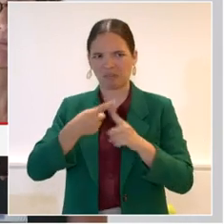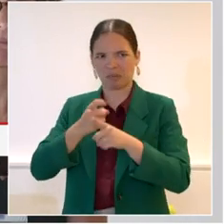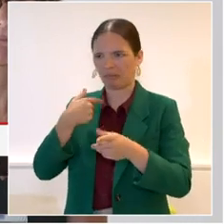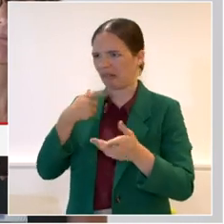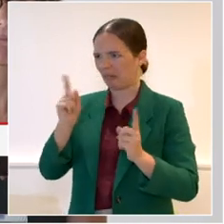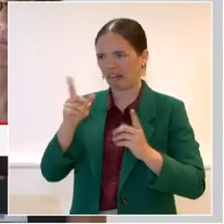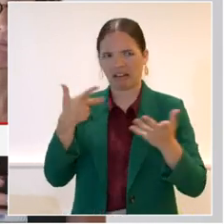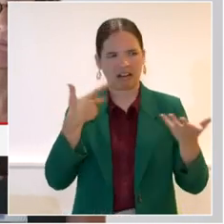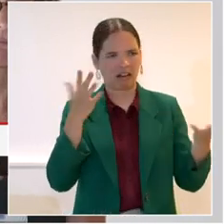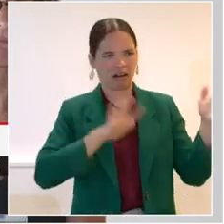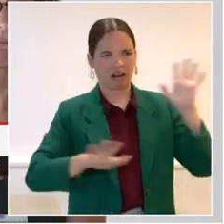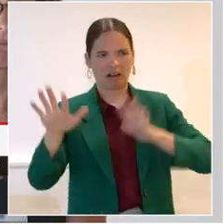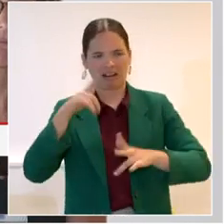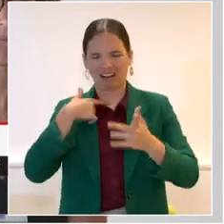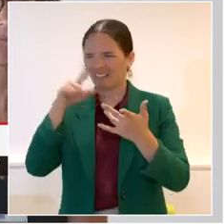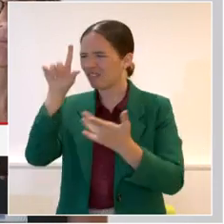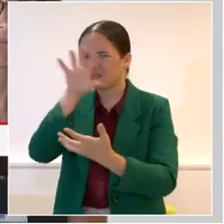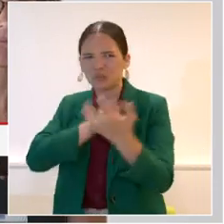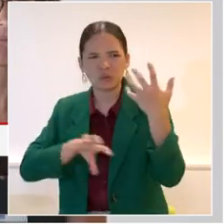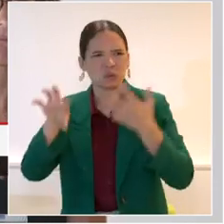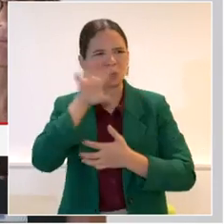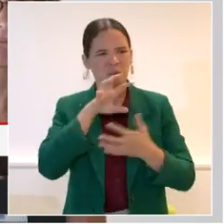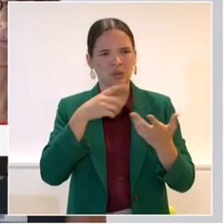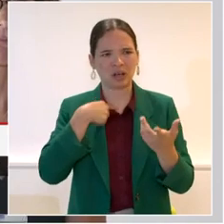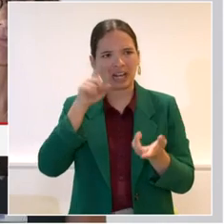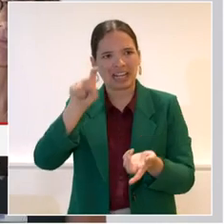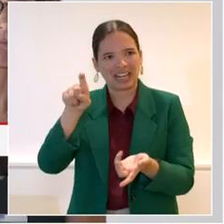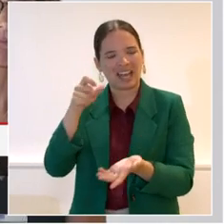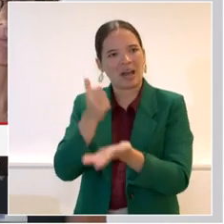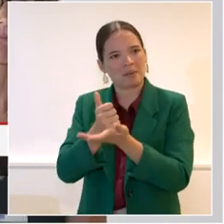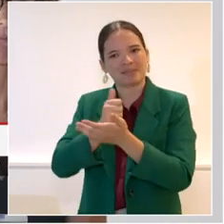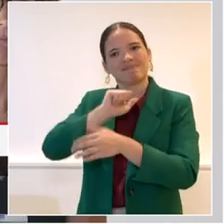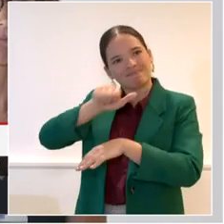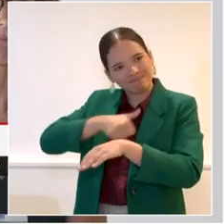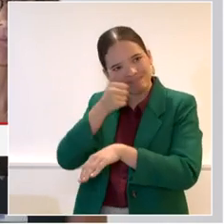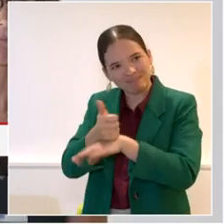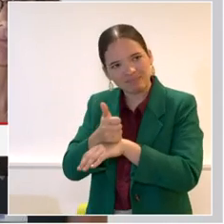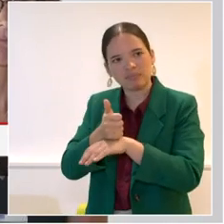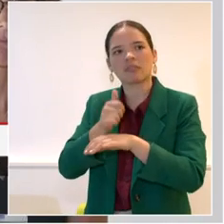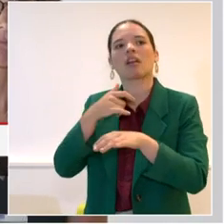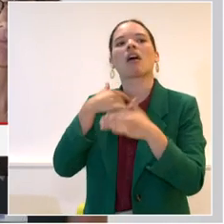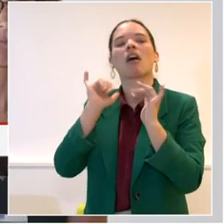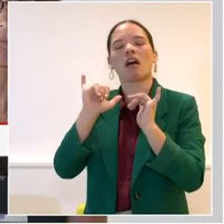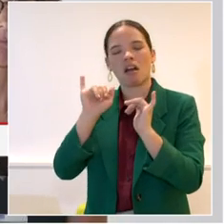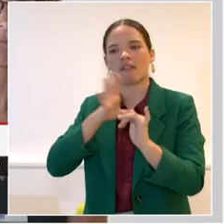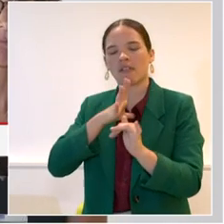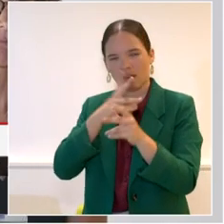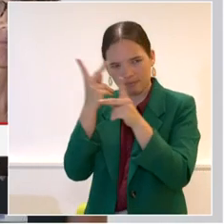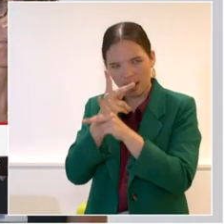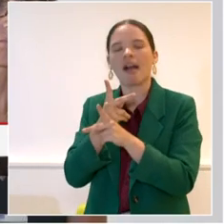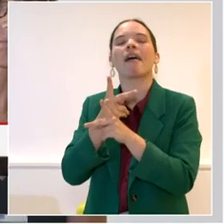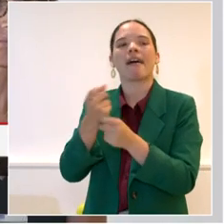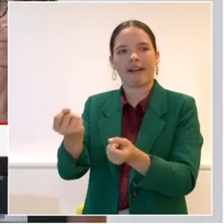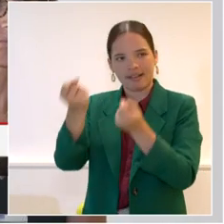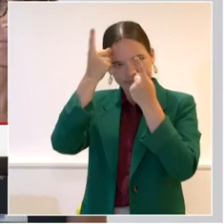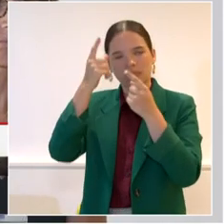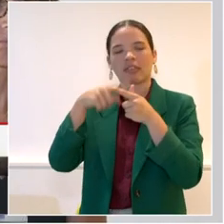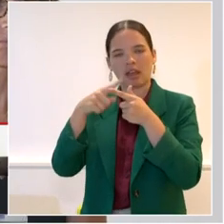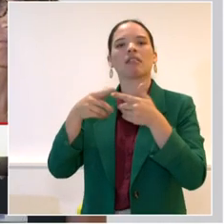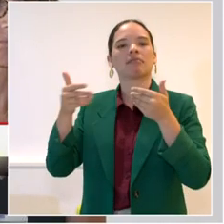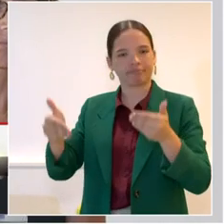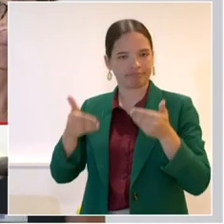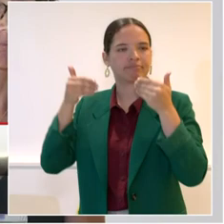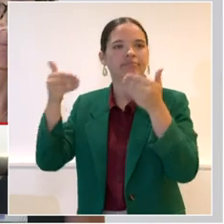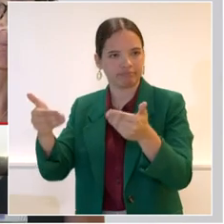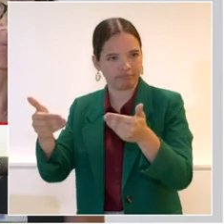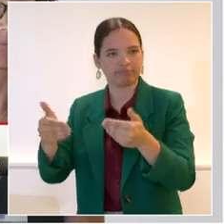need to reset, and they need to be able to move on. You just mentioned dropping them off anywhere.